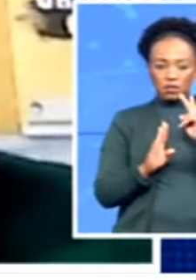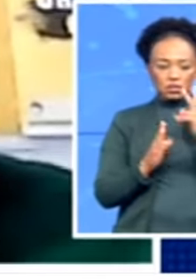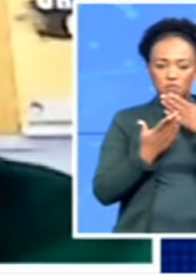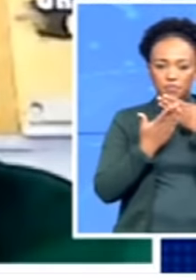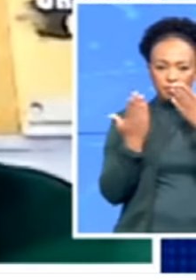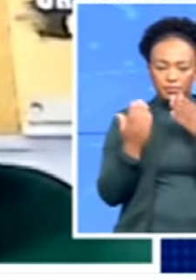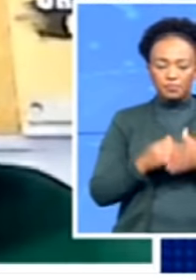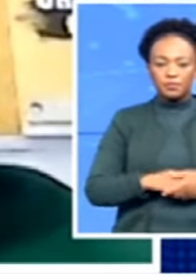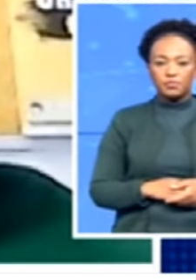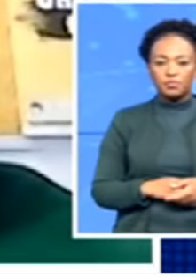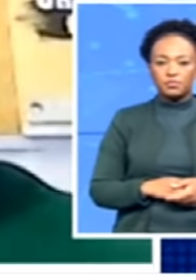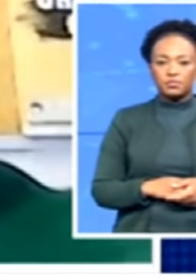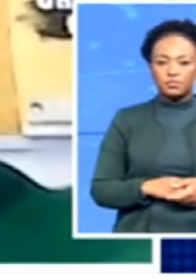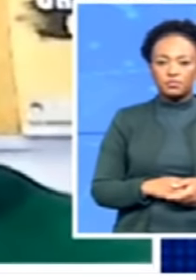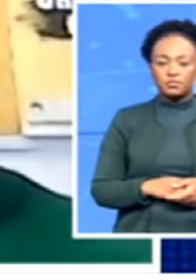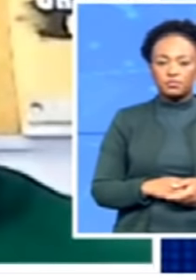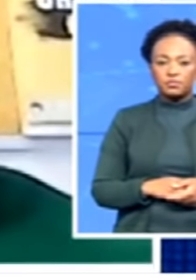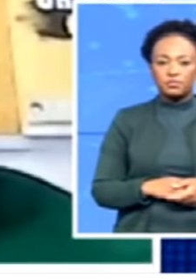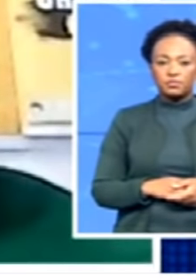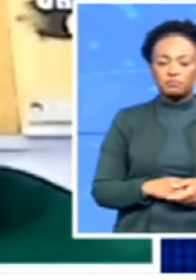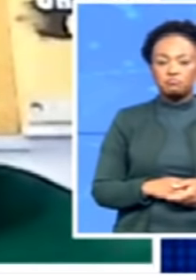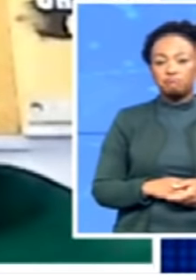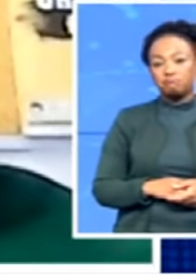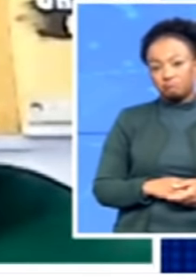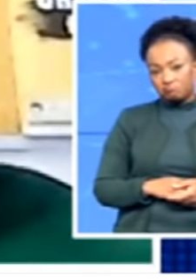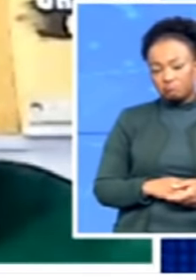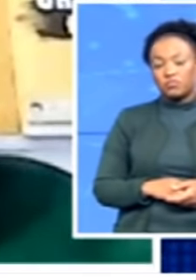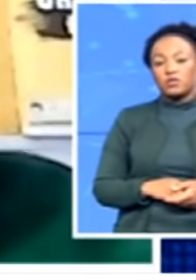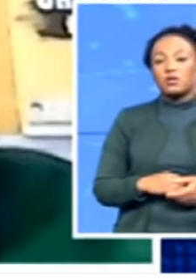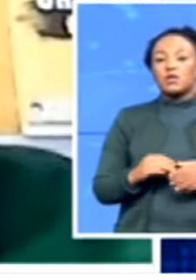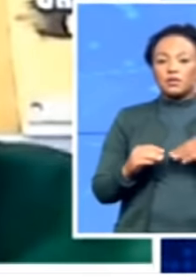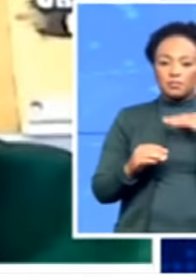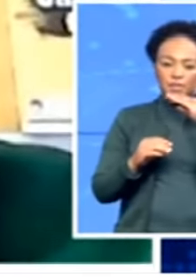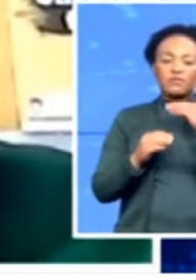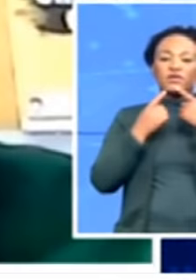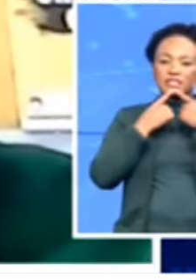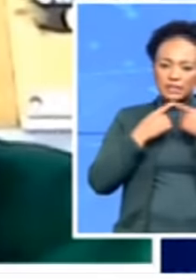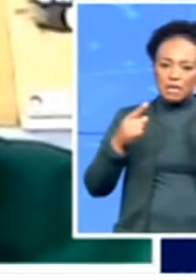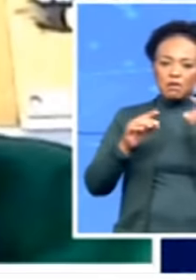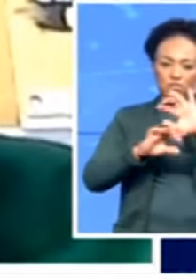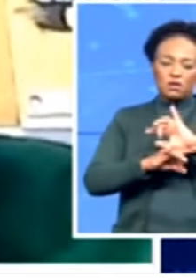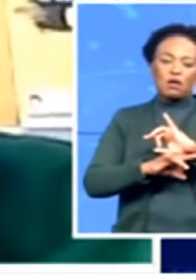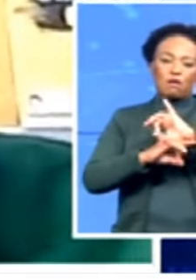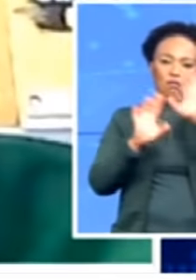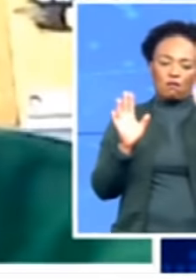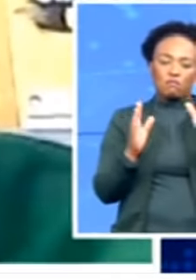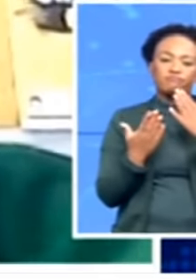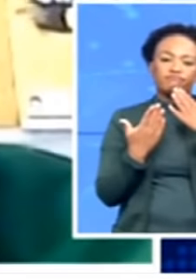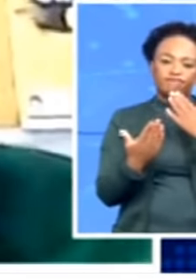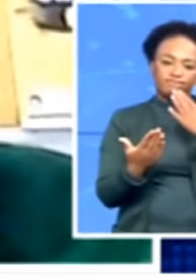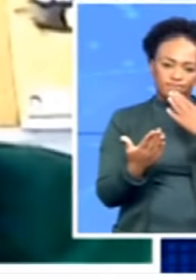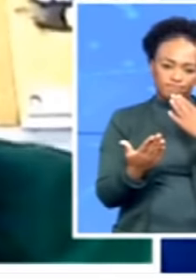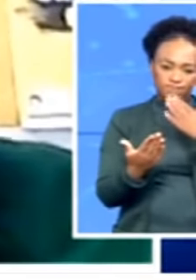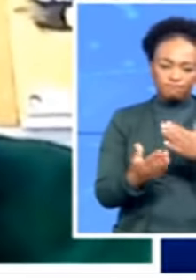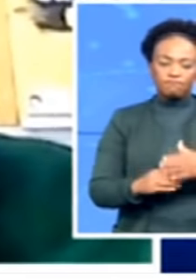If our statement was that clear, we really appreciate that. And we'll like